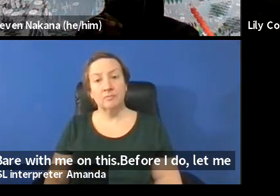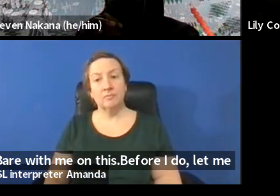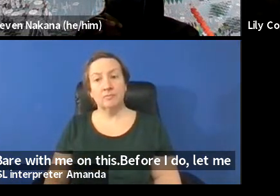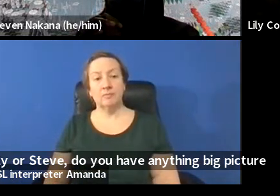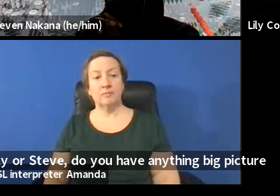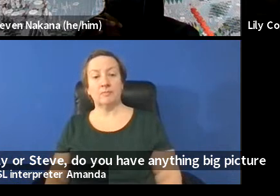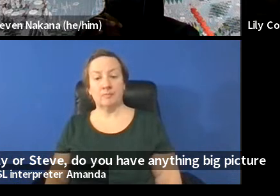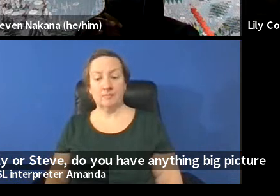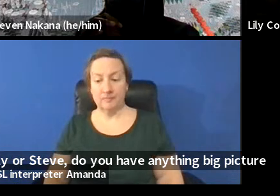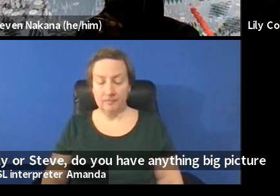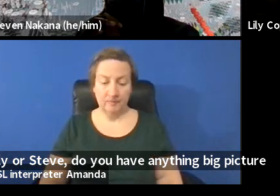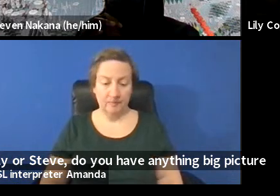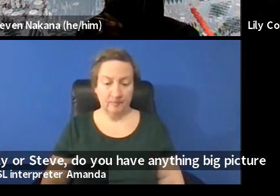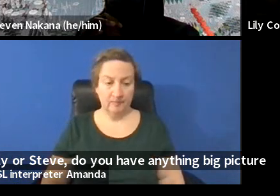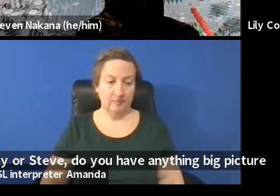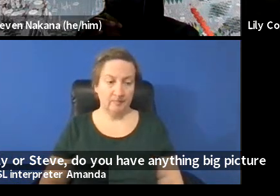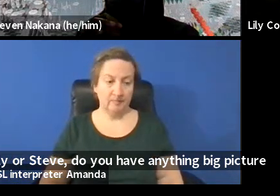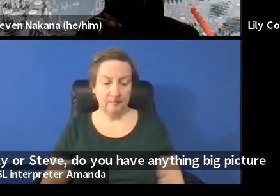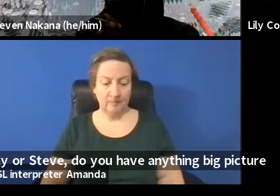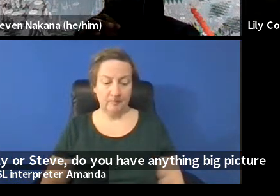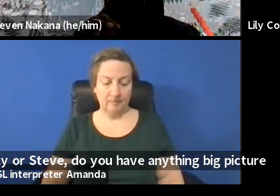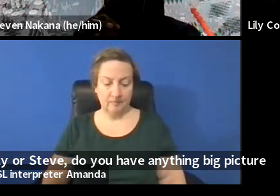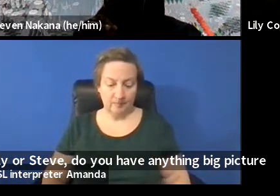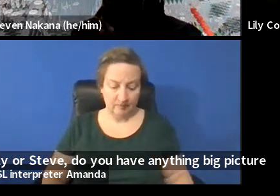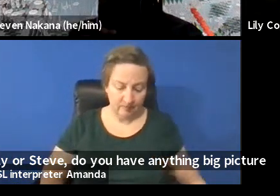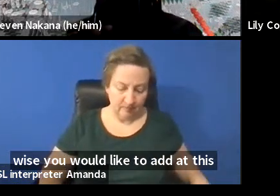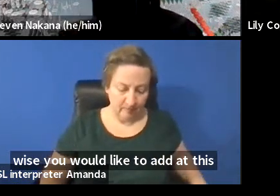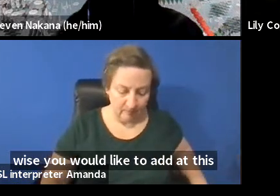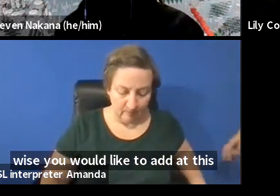Getting a no from Lily.